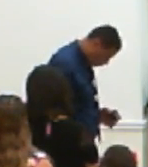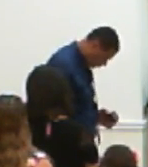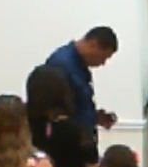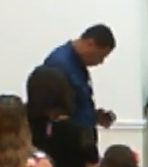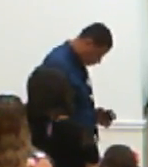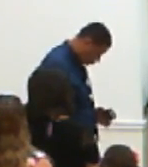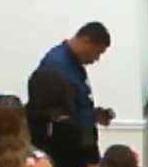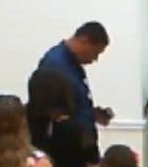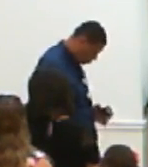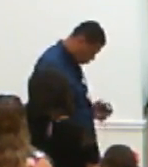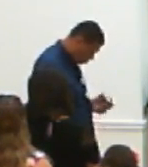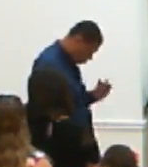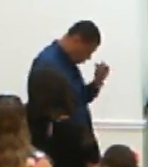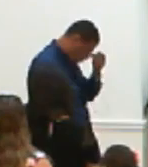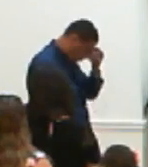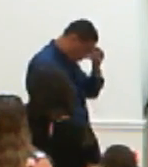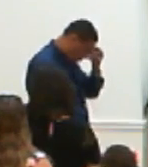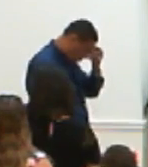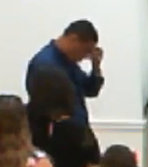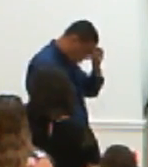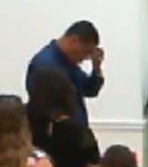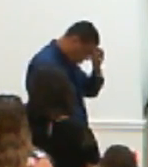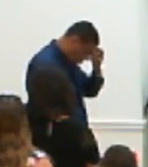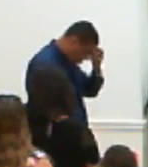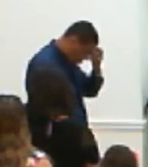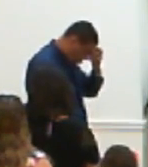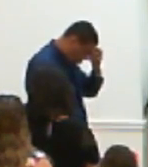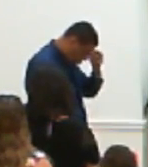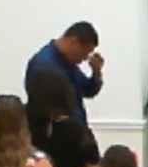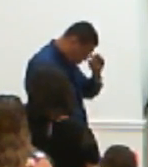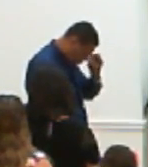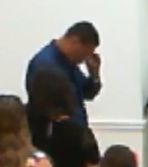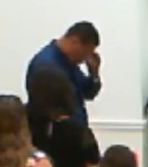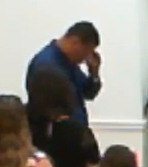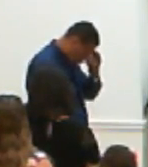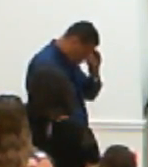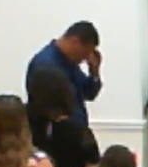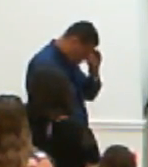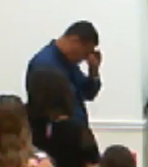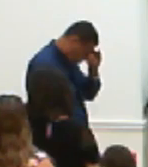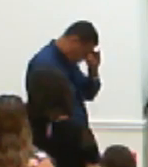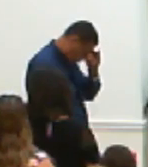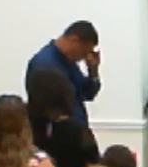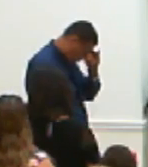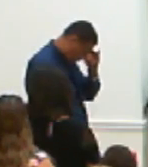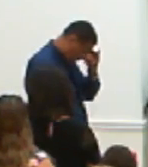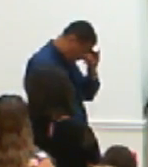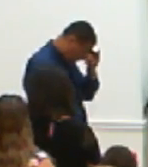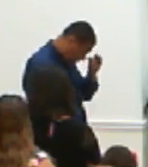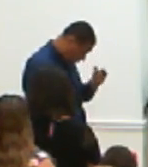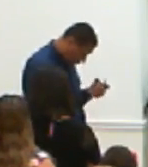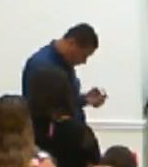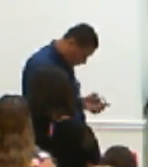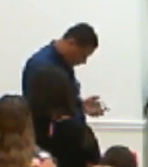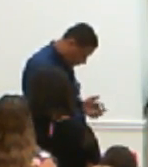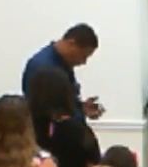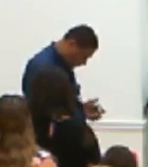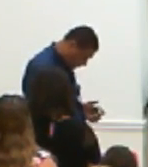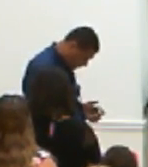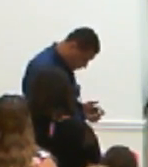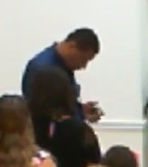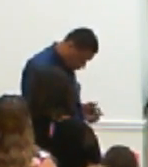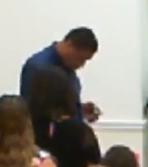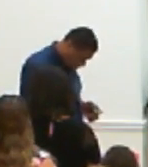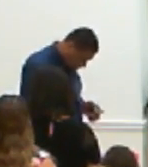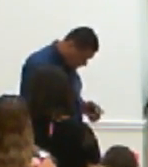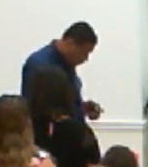We ask you that you can help us to experience a gospel of joy and not a custom.